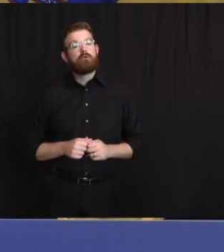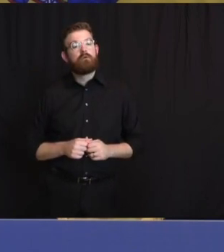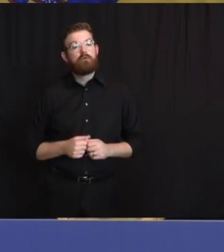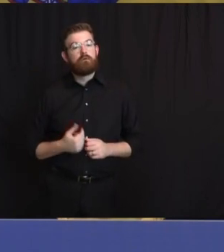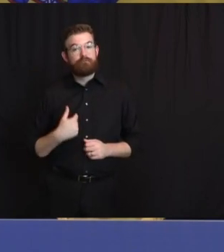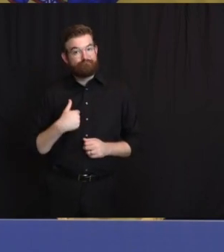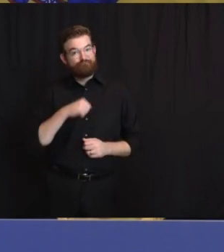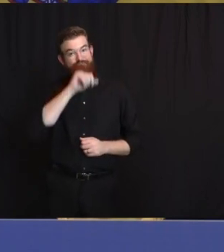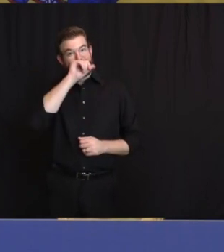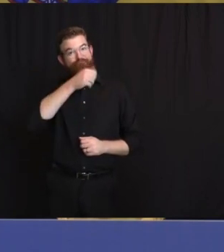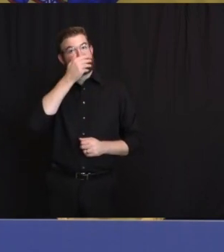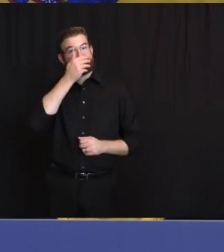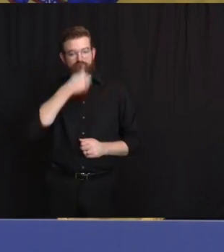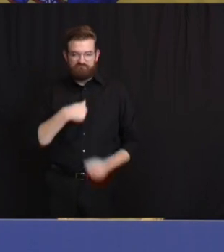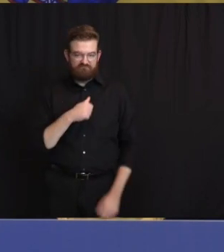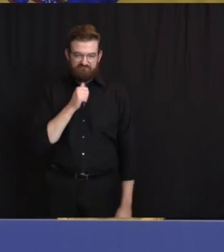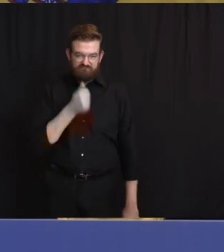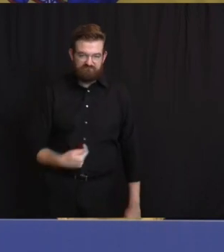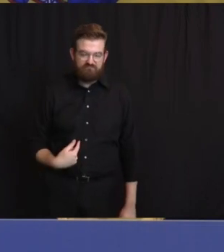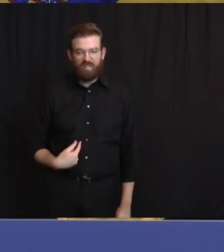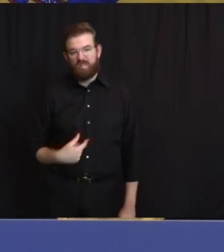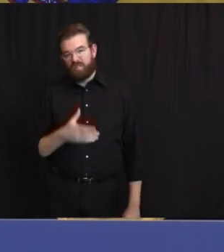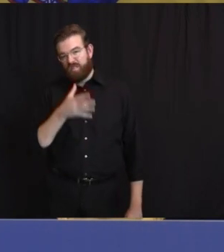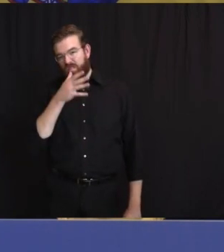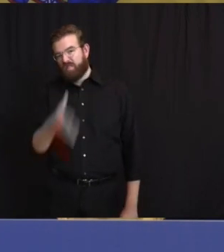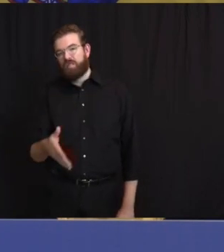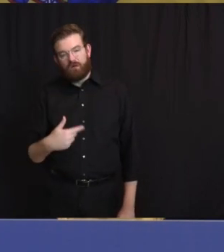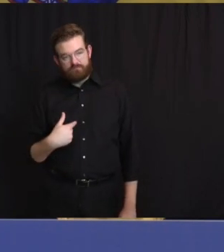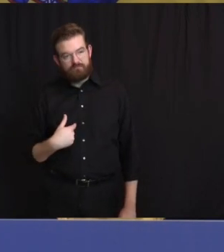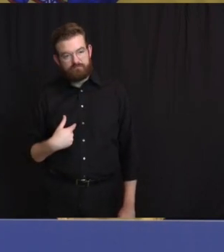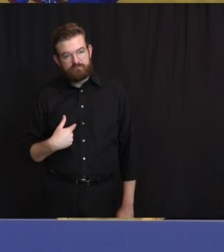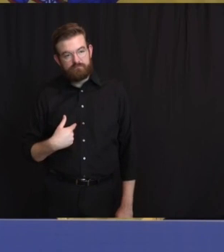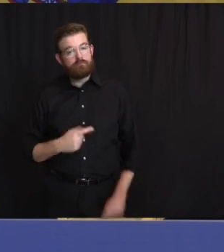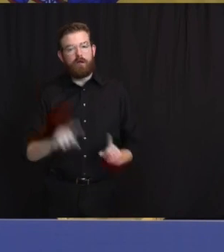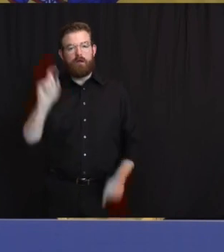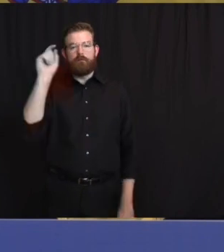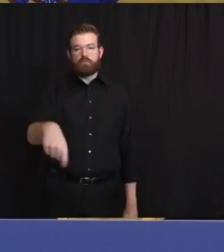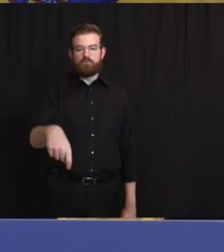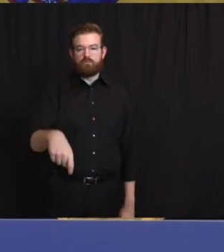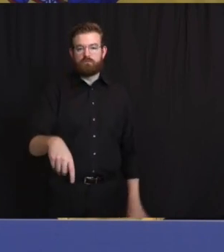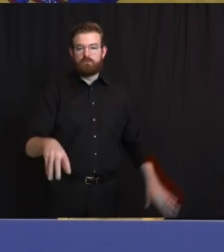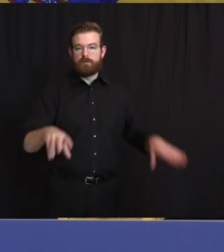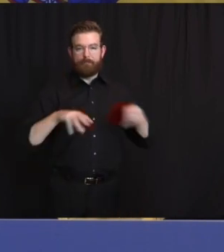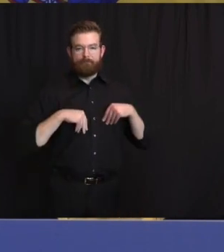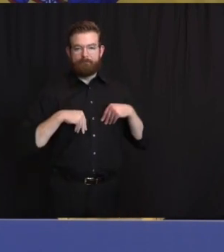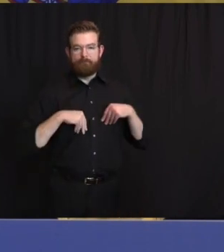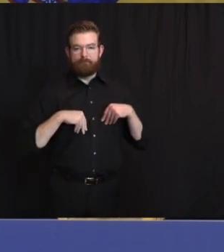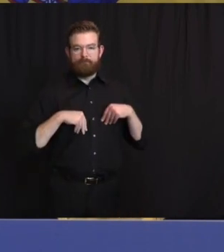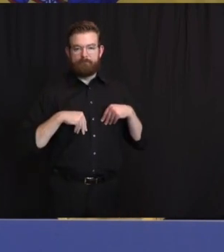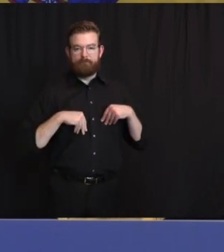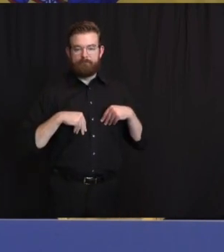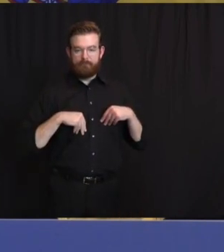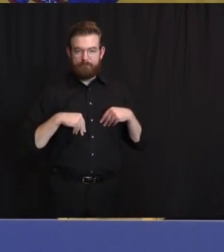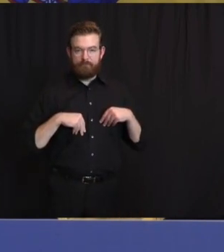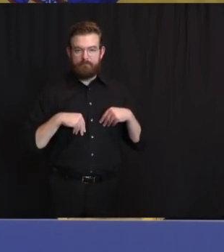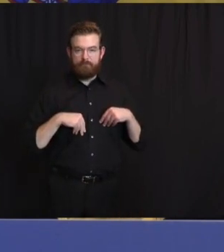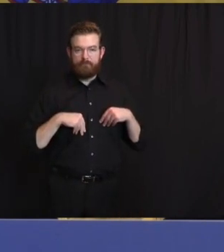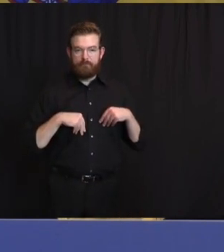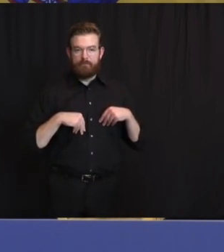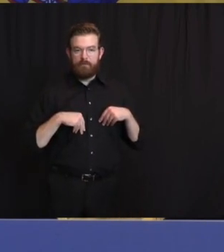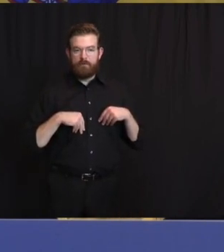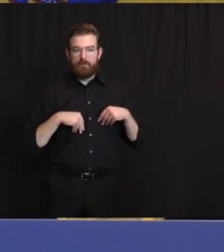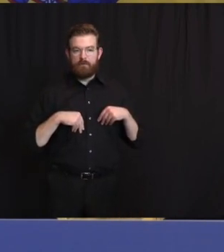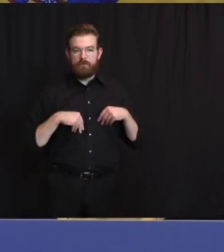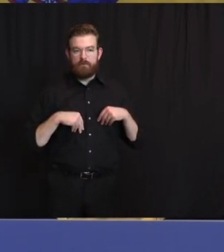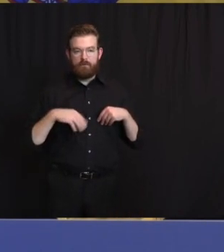case anyone wants to know. It's something that we're not used to doing. And so the folks who are doing it in